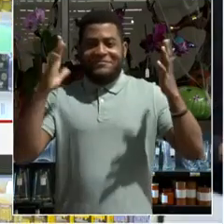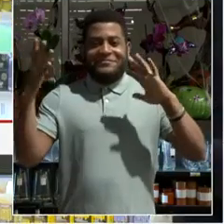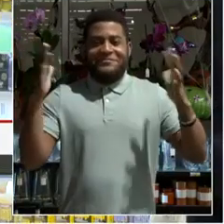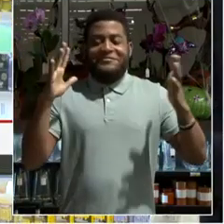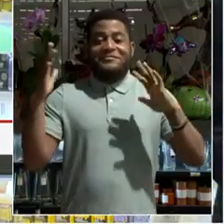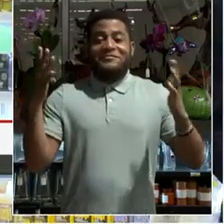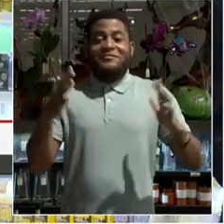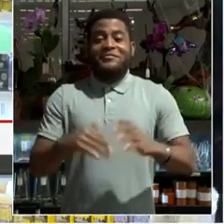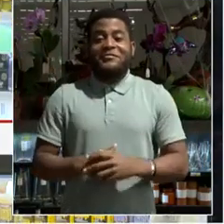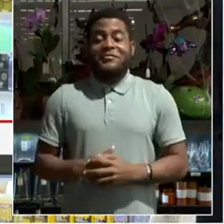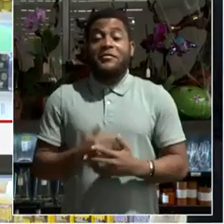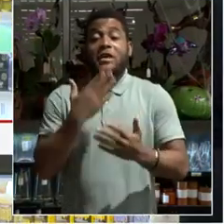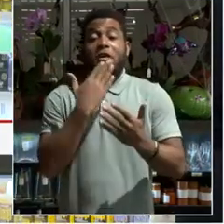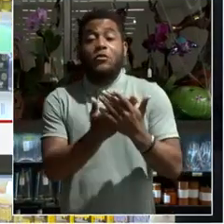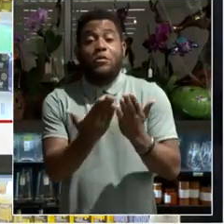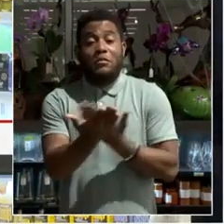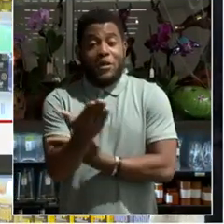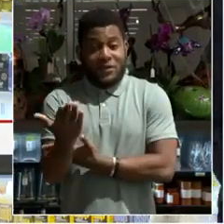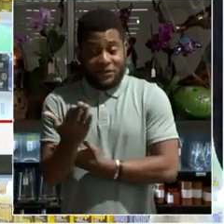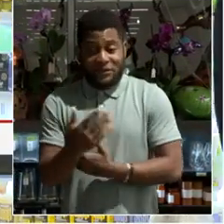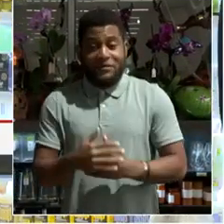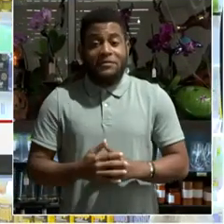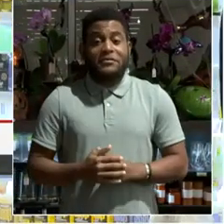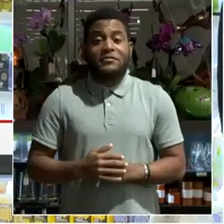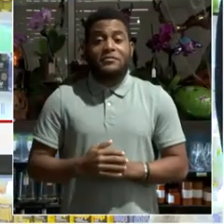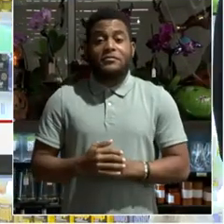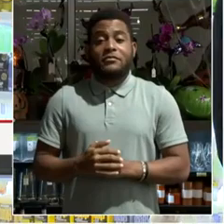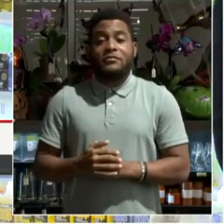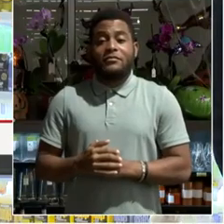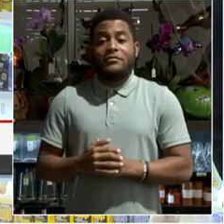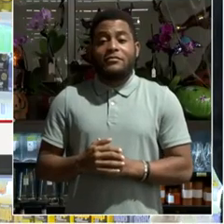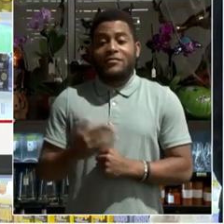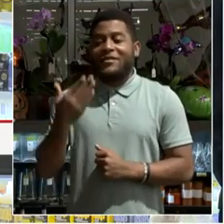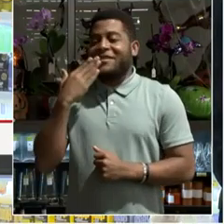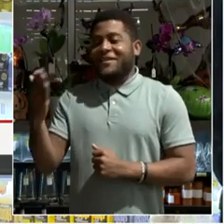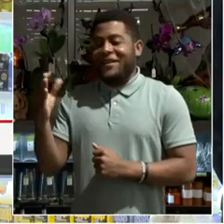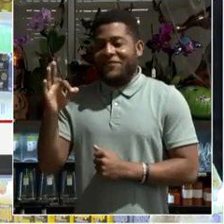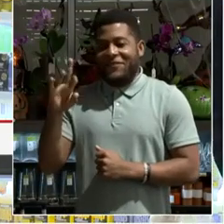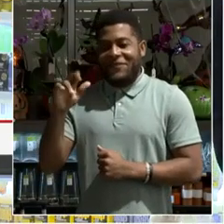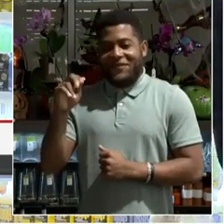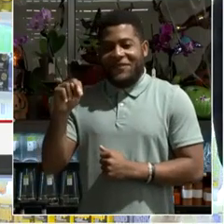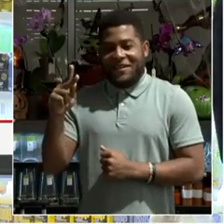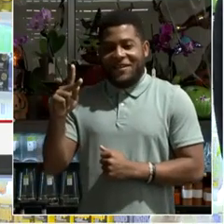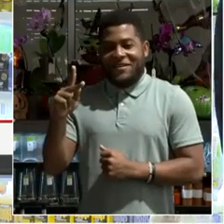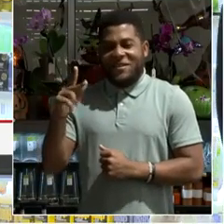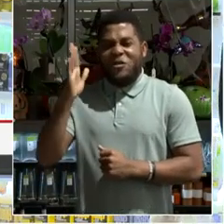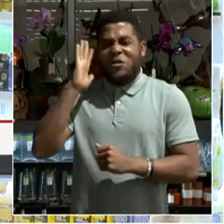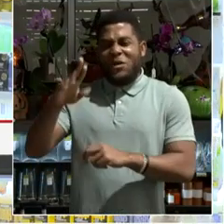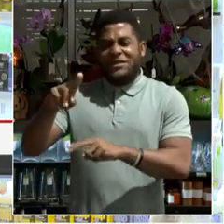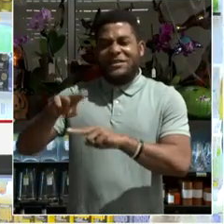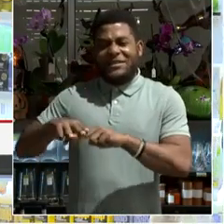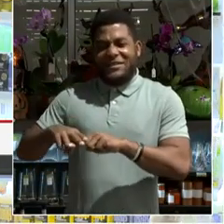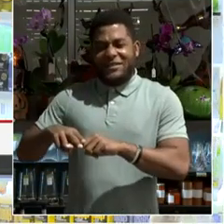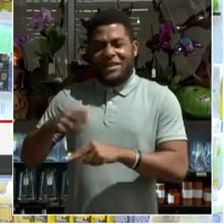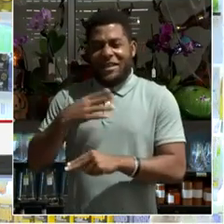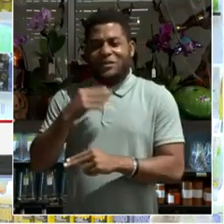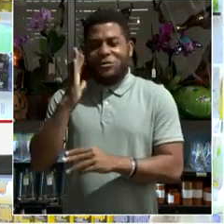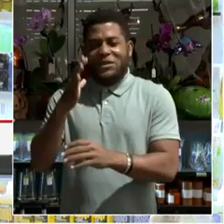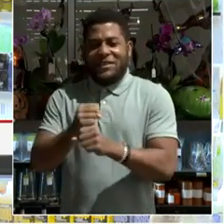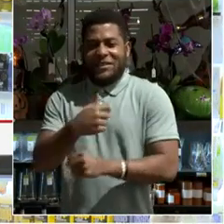Well, good morning, everybody. Good morning. And thank you, Frank, who's going to sit down and get his flu